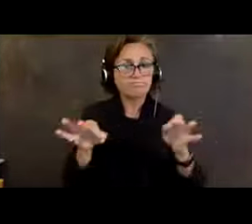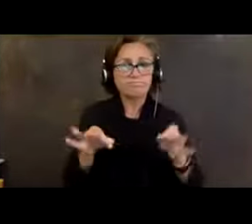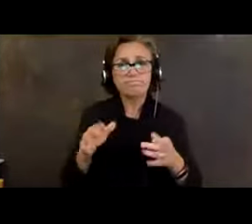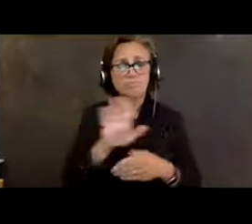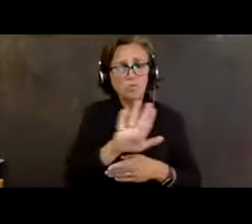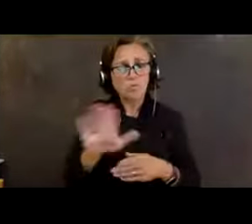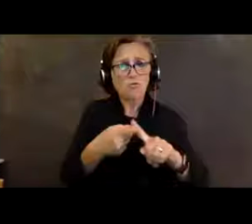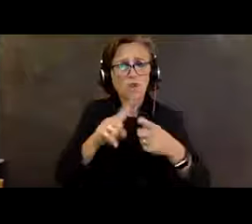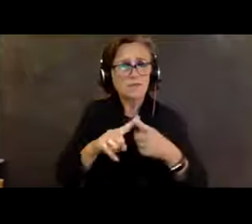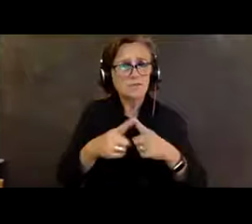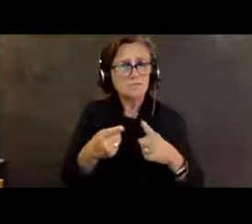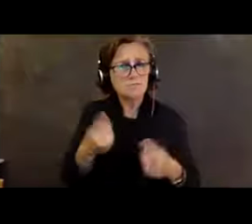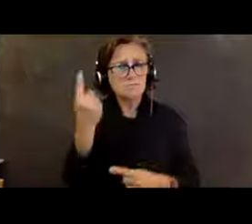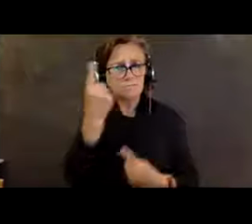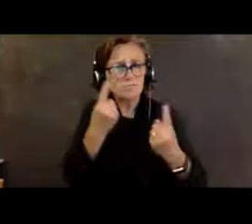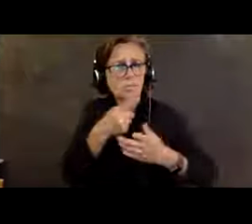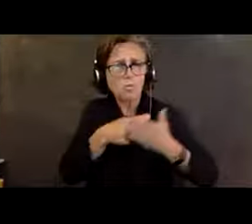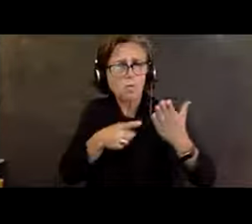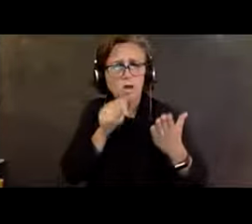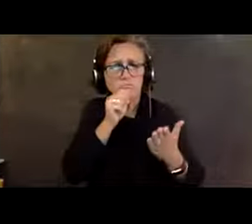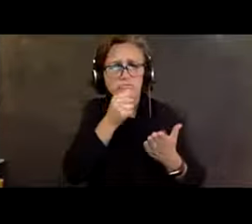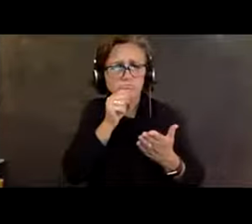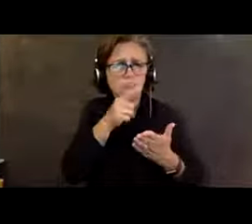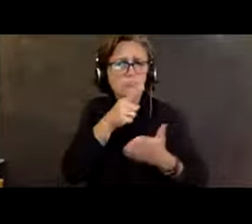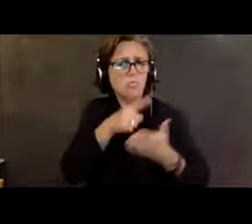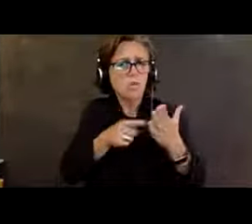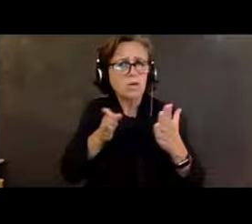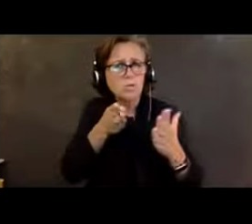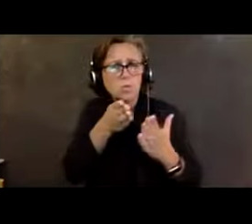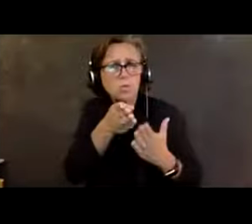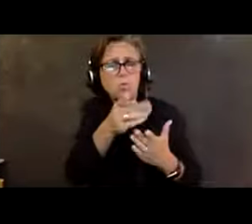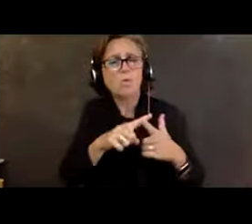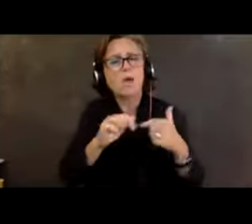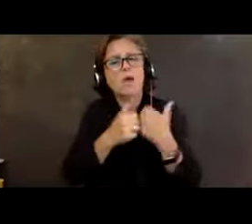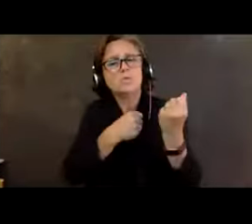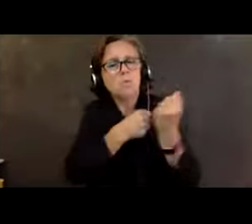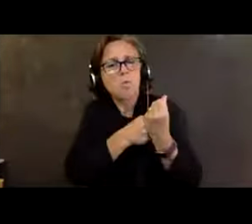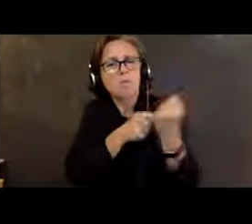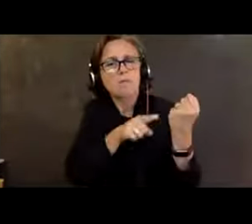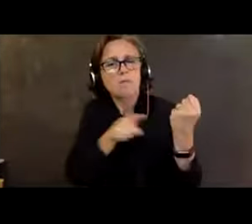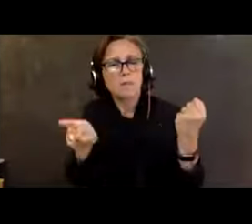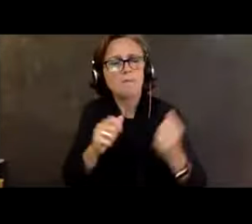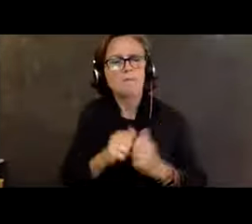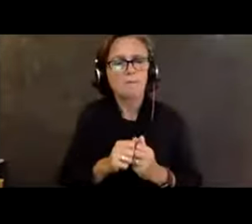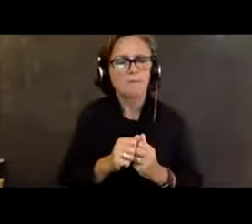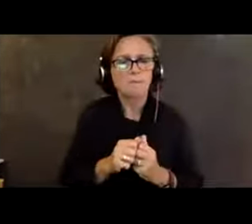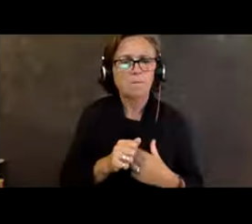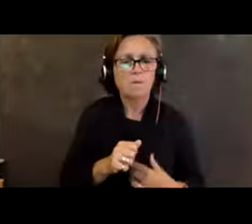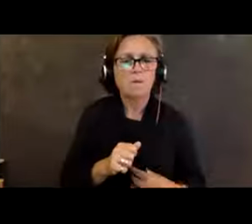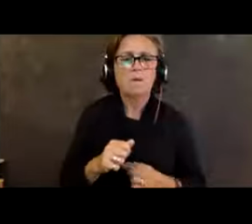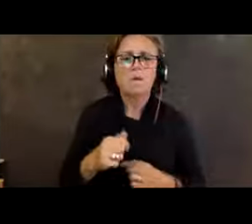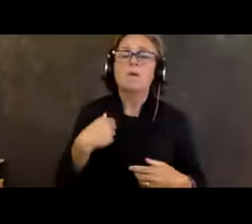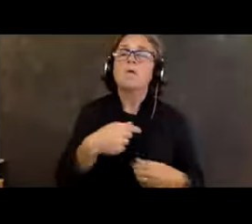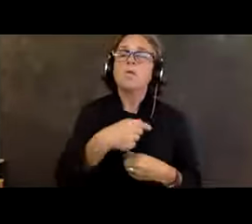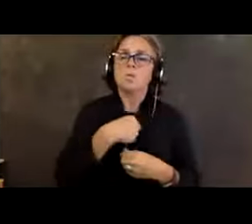two, many families in the past, I know the recent news, we talk a lot about